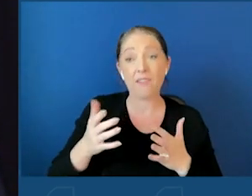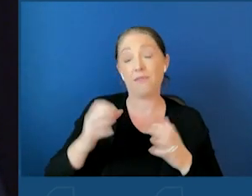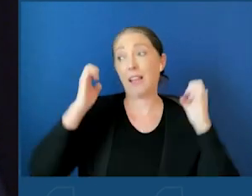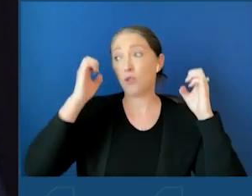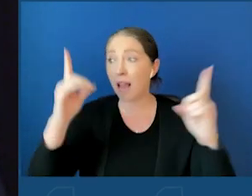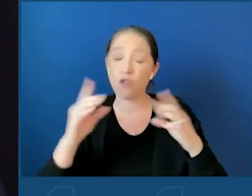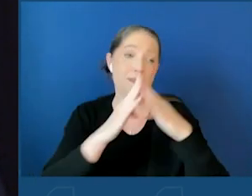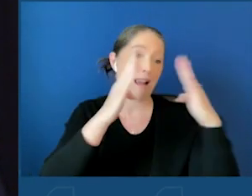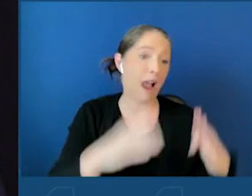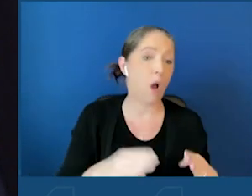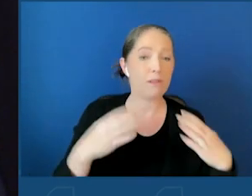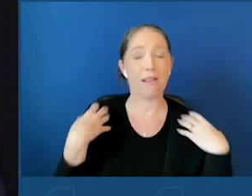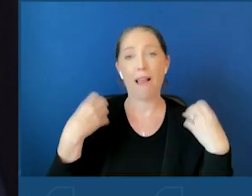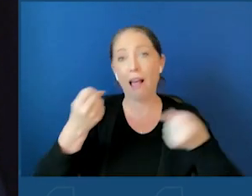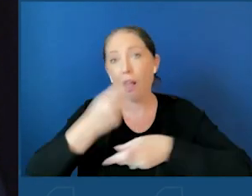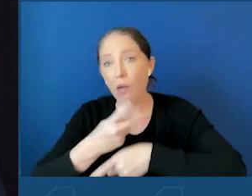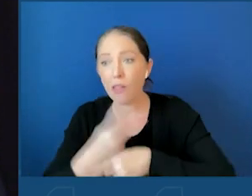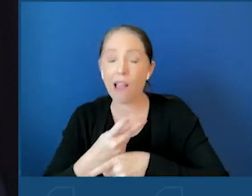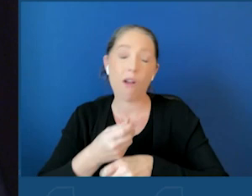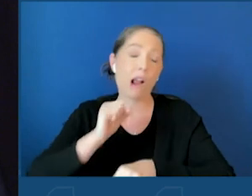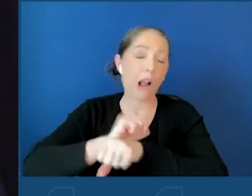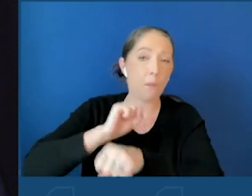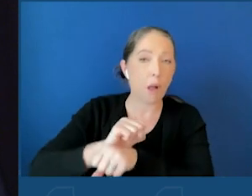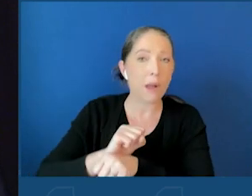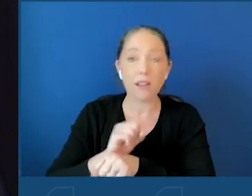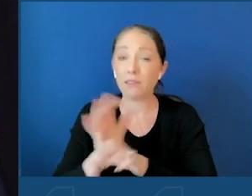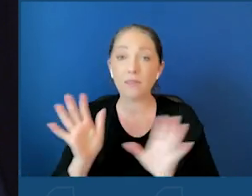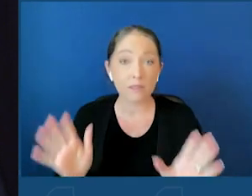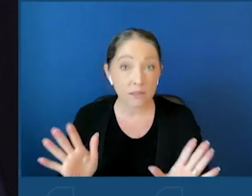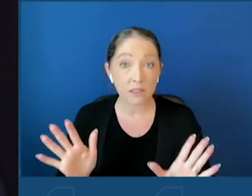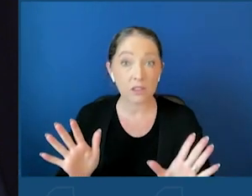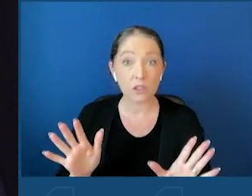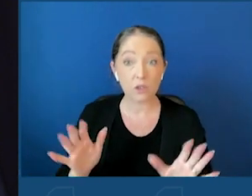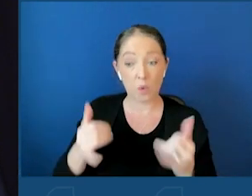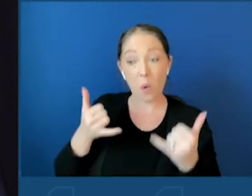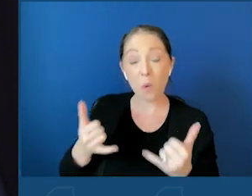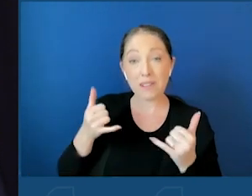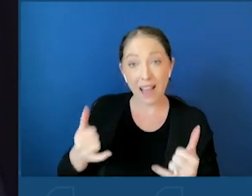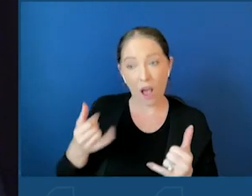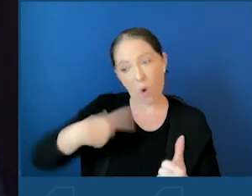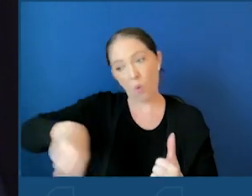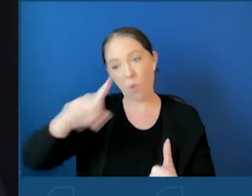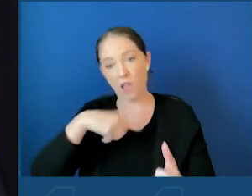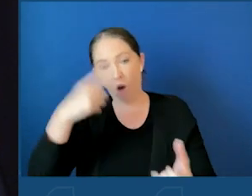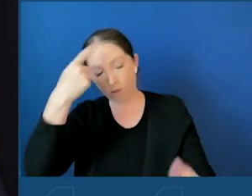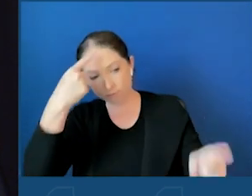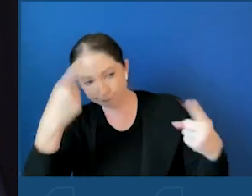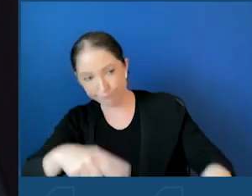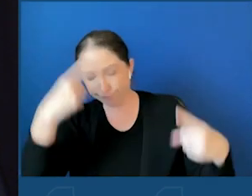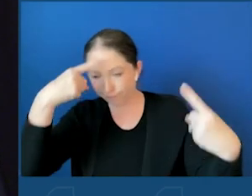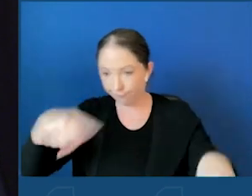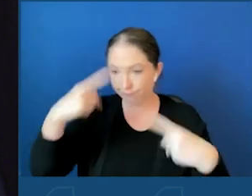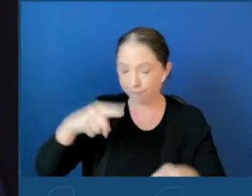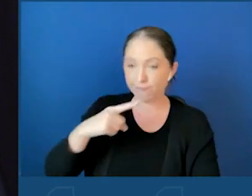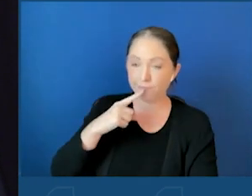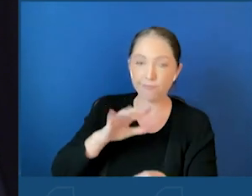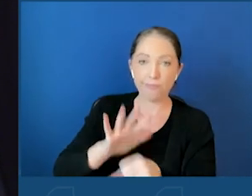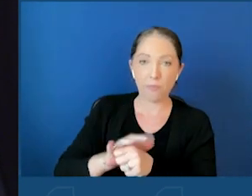in employment. Well, let's leave here committed with the belief that everyone deserves